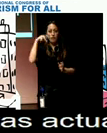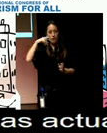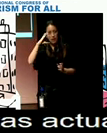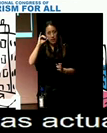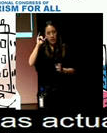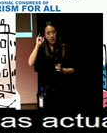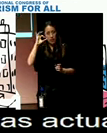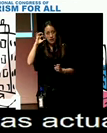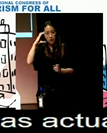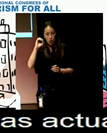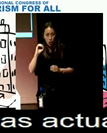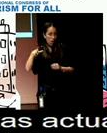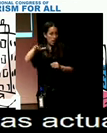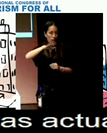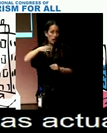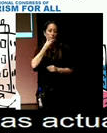City Hall, Concert Hall,